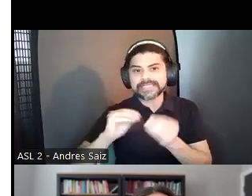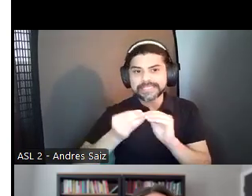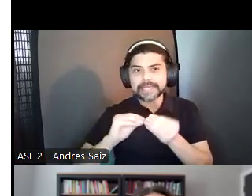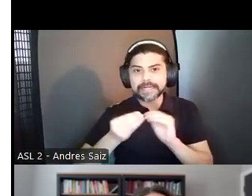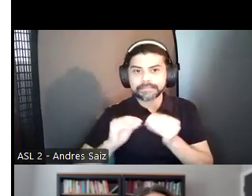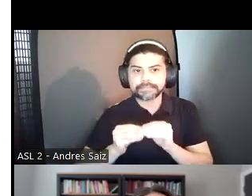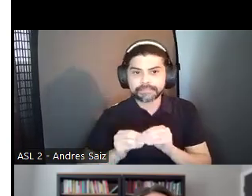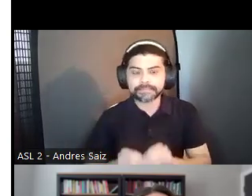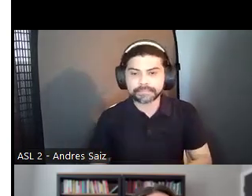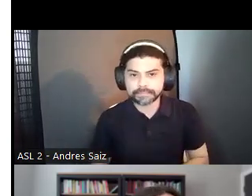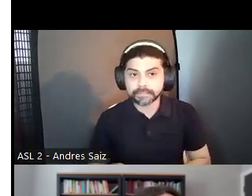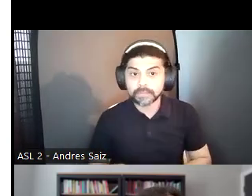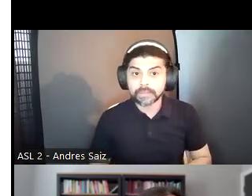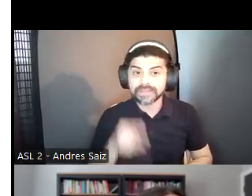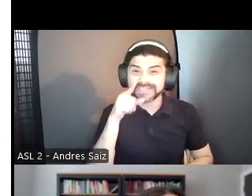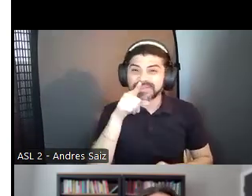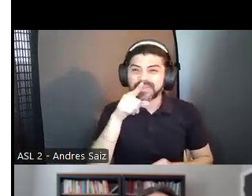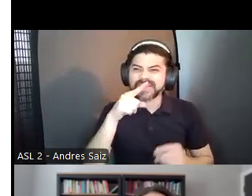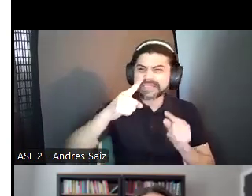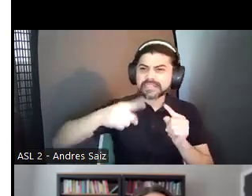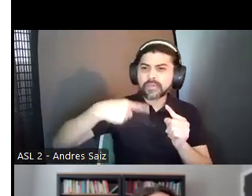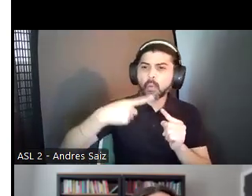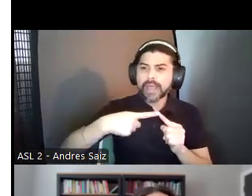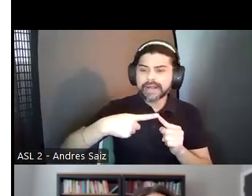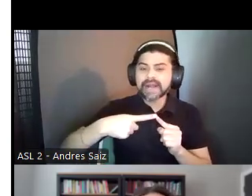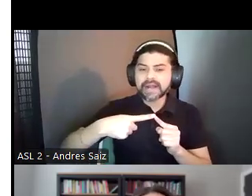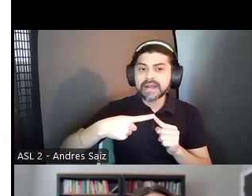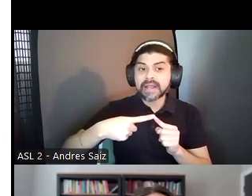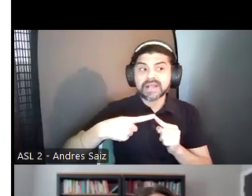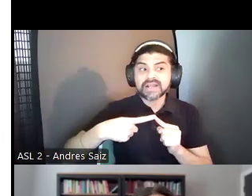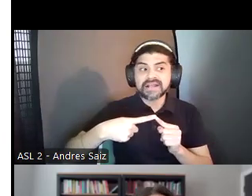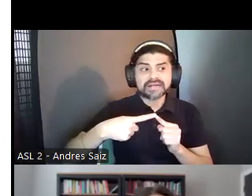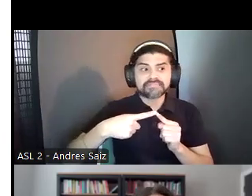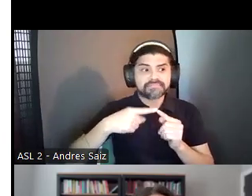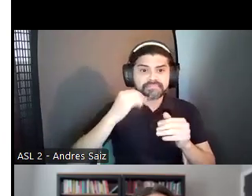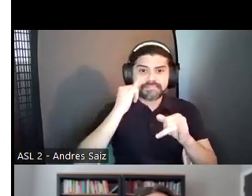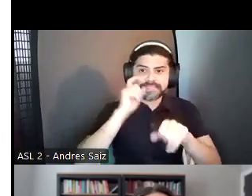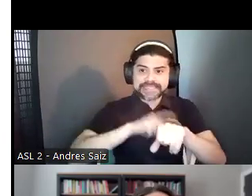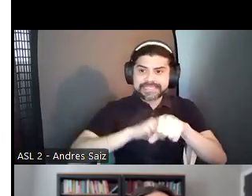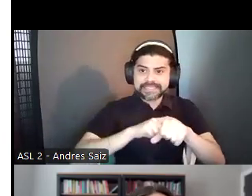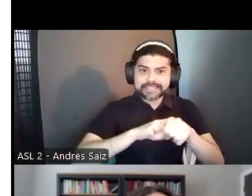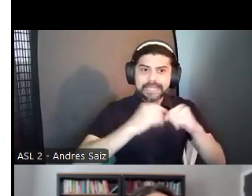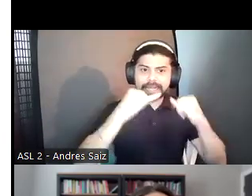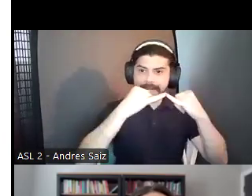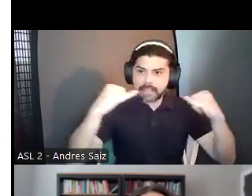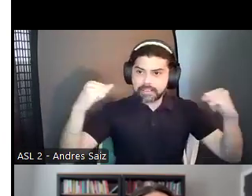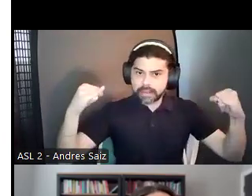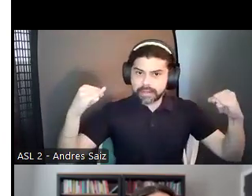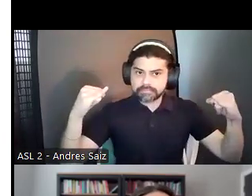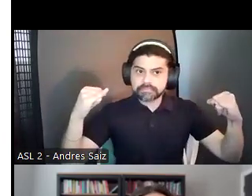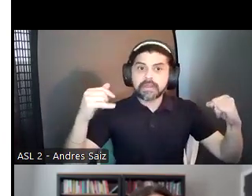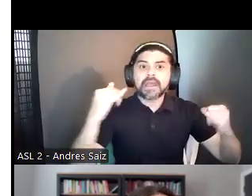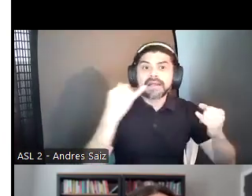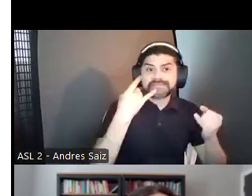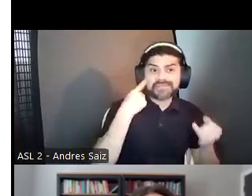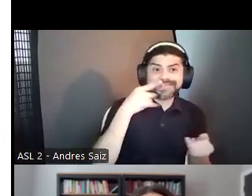there. So this is the when. This is just a high-level timeline for the evaluation. And as you can see right now, we are